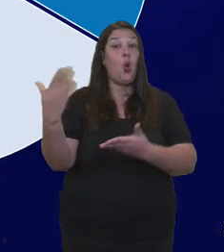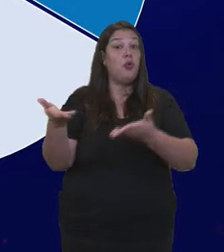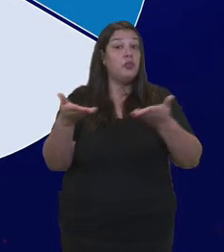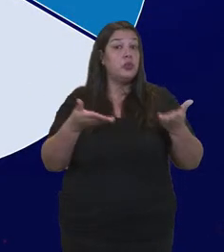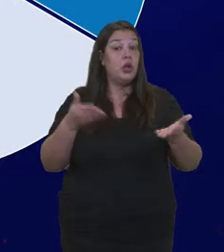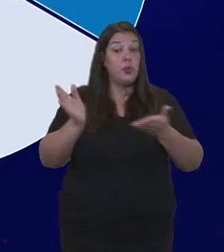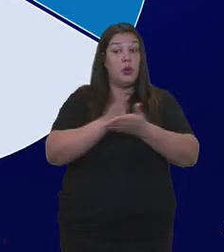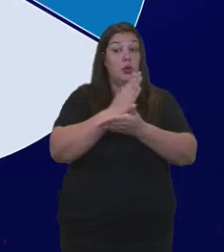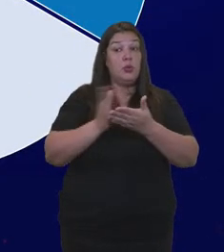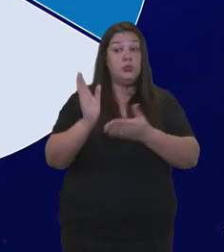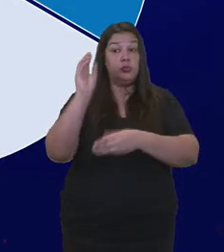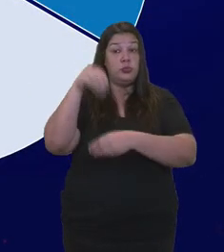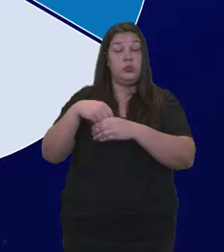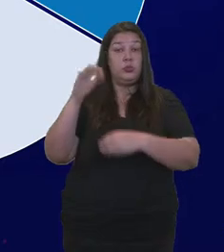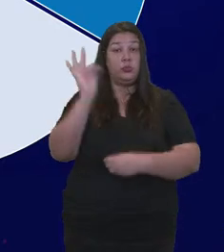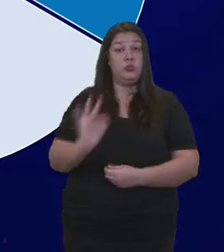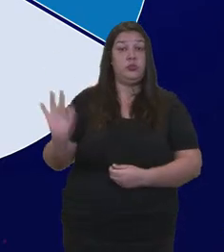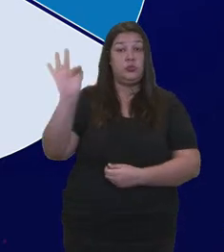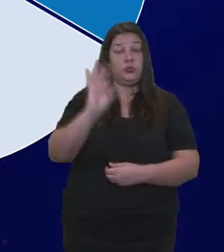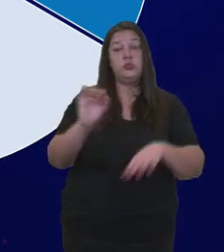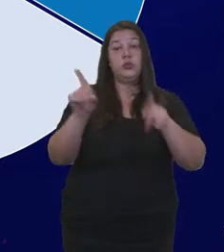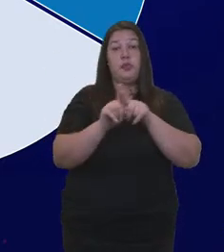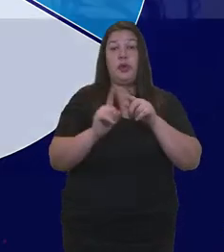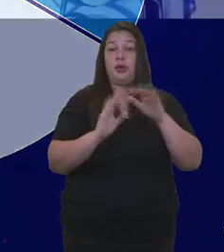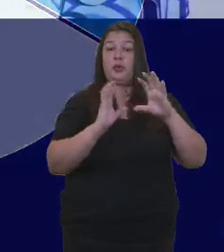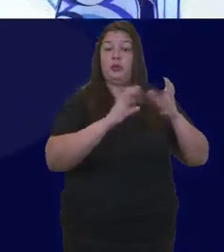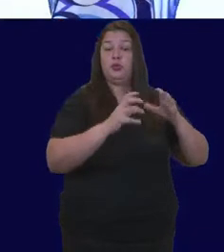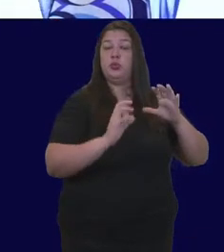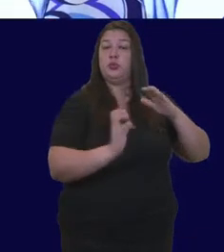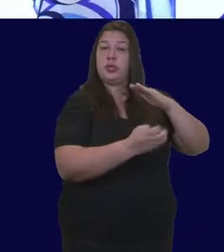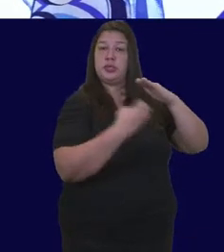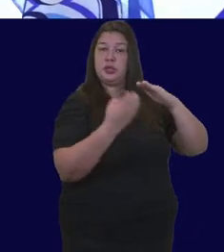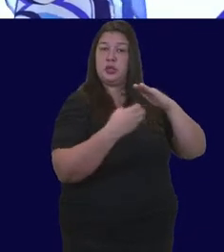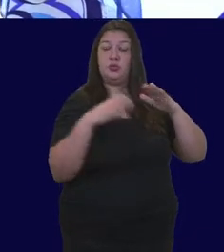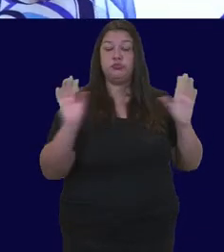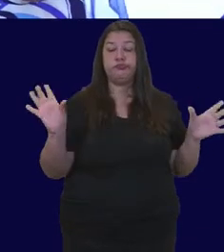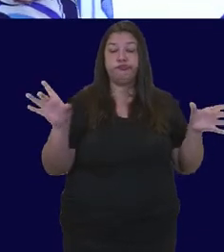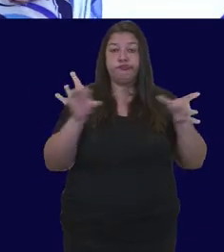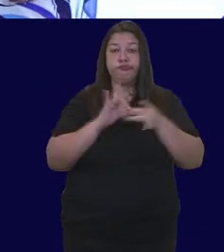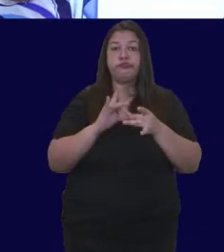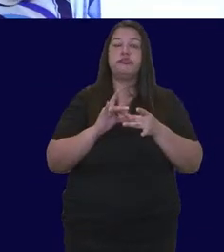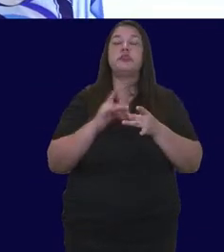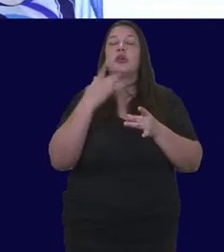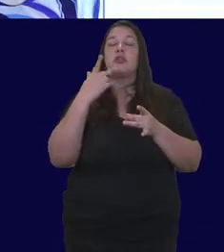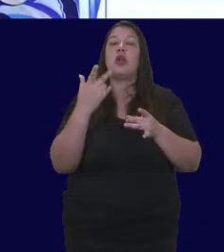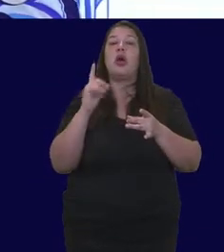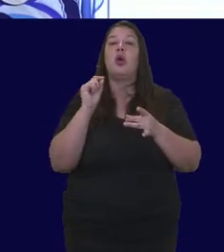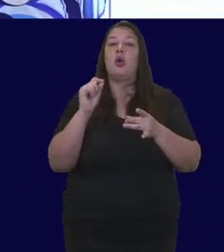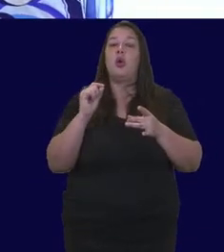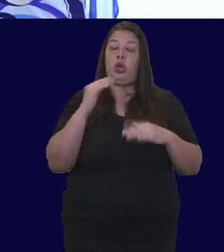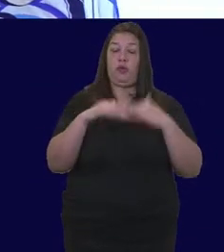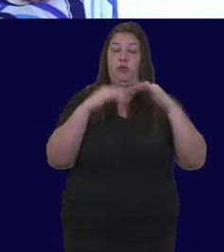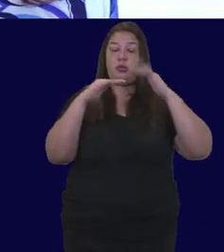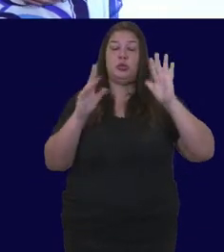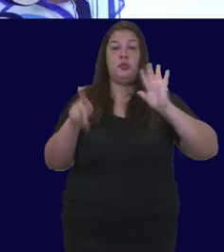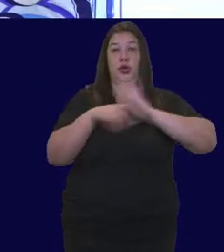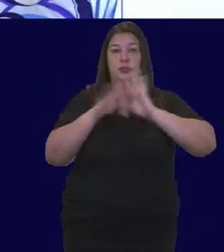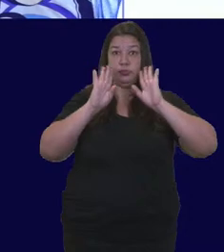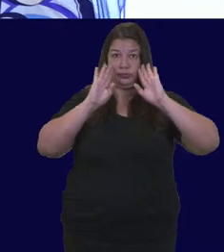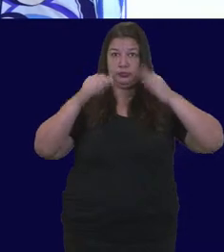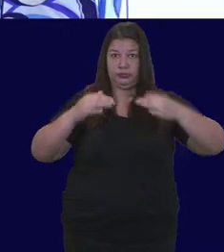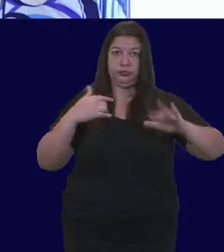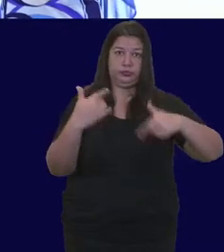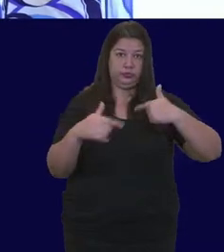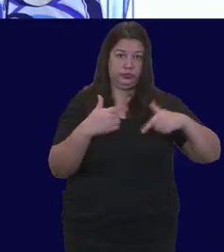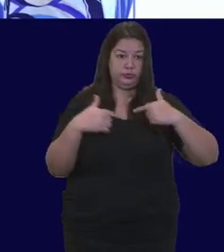the academic world, and of the business world to talk about the evolution of the work model from a